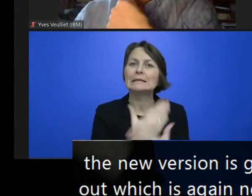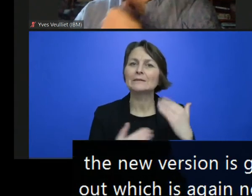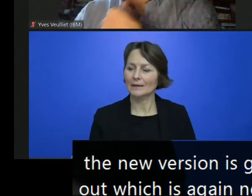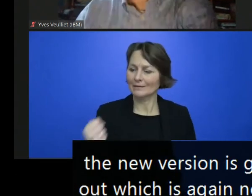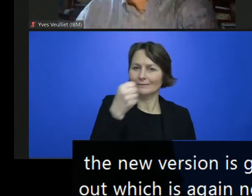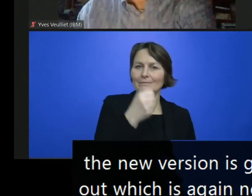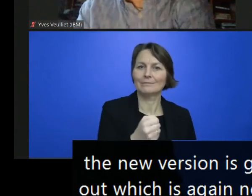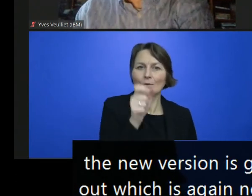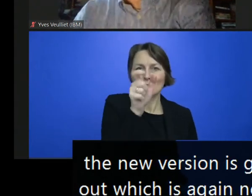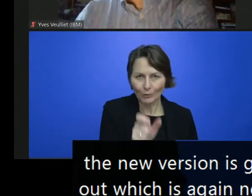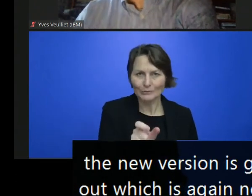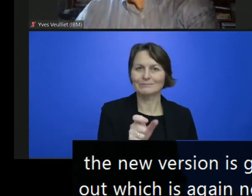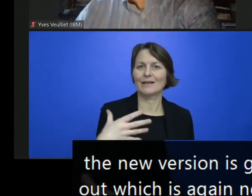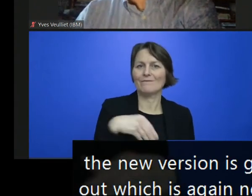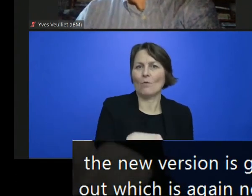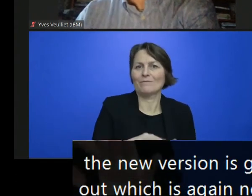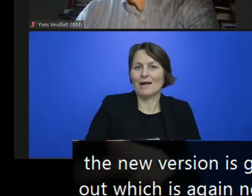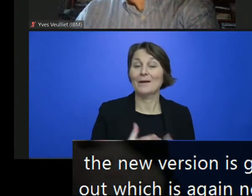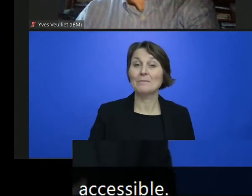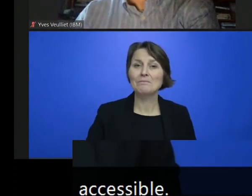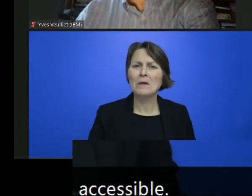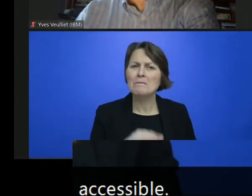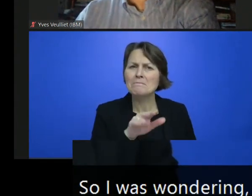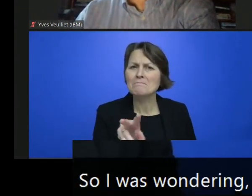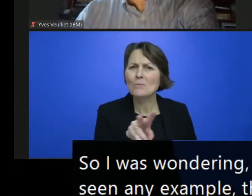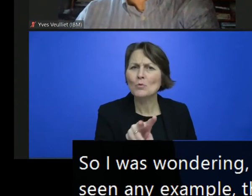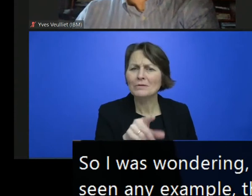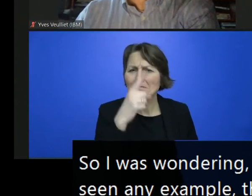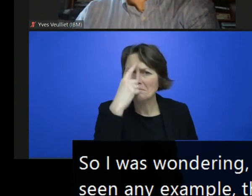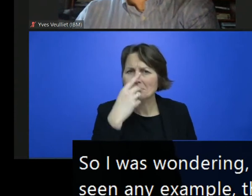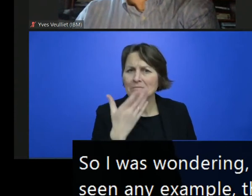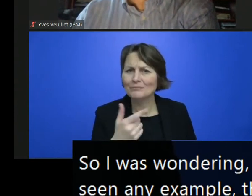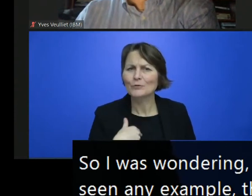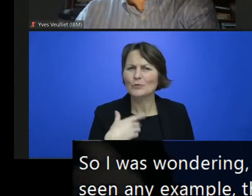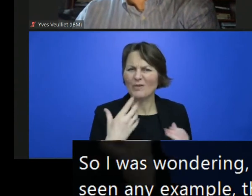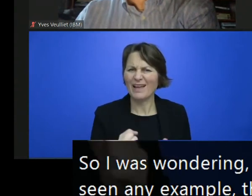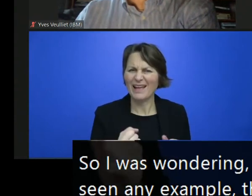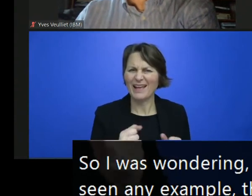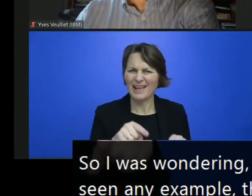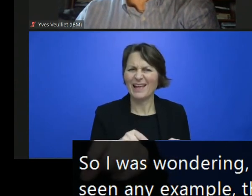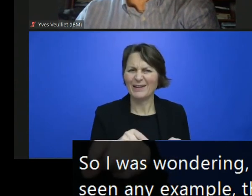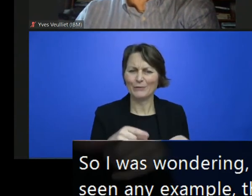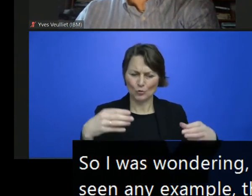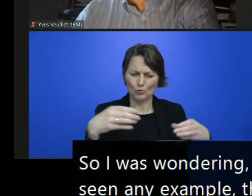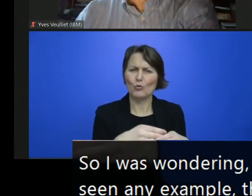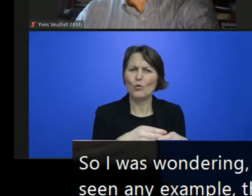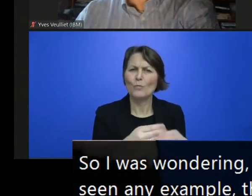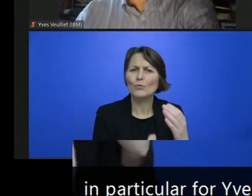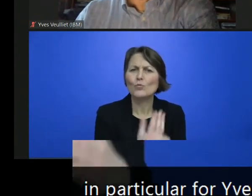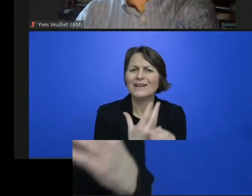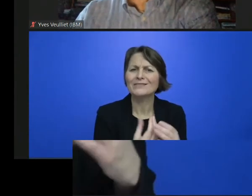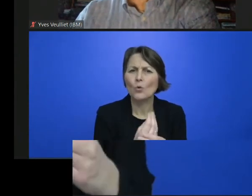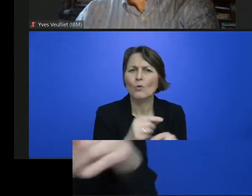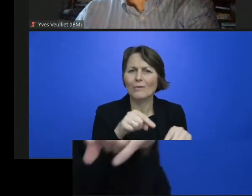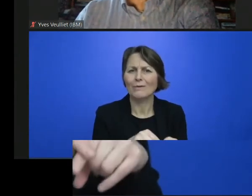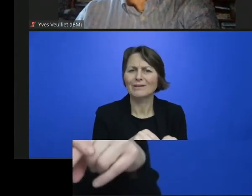to Yves, have you seen, I know you also have, you're using the employee resource group, business resource groups within the IBM. Do you